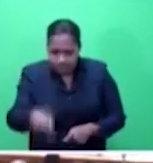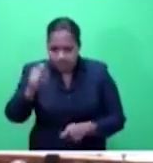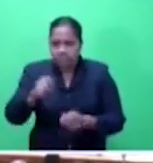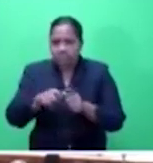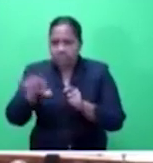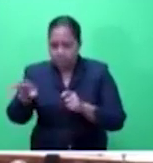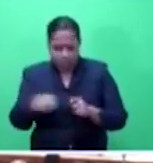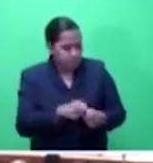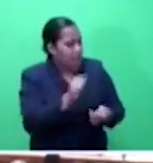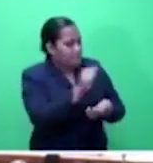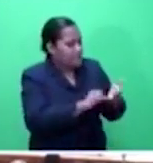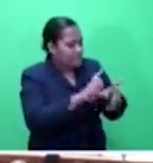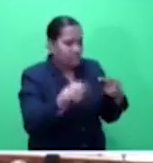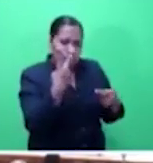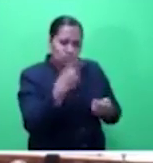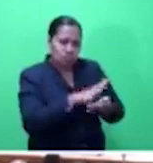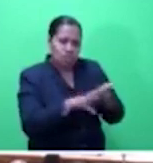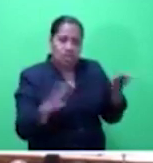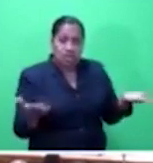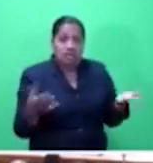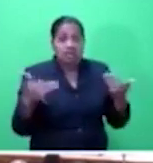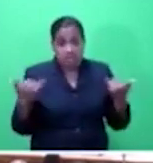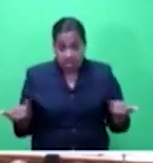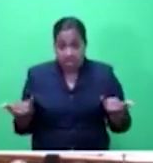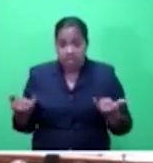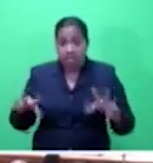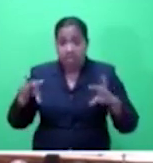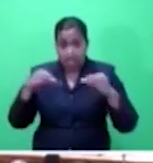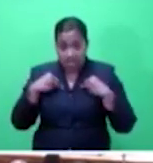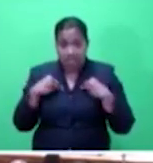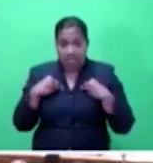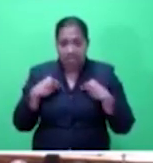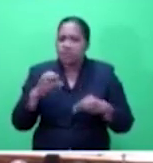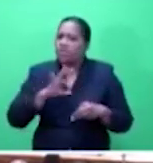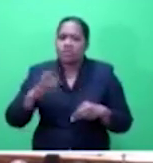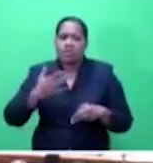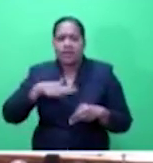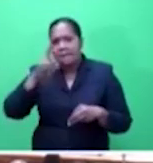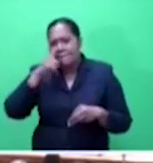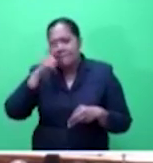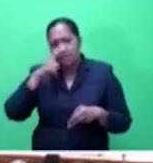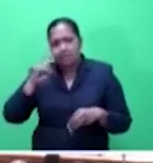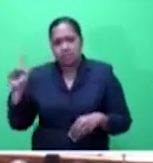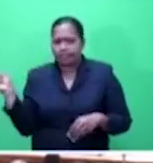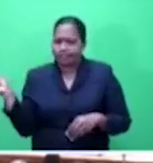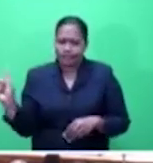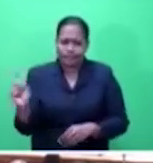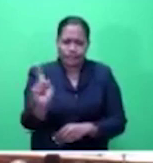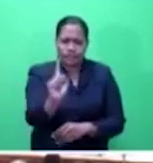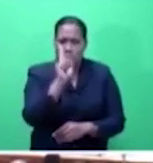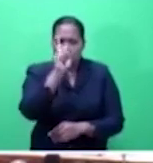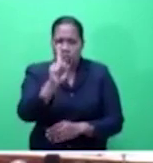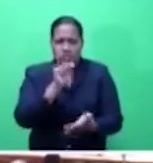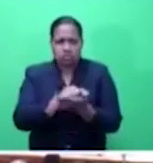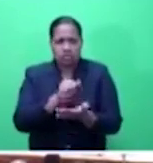$2. The stores will now accept that because we don't want people to be rushing to one store in particular. They should be